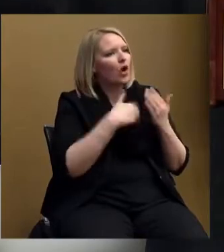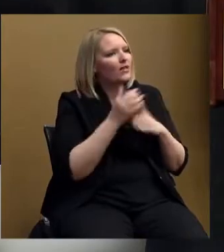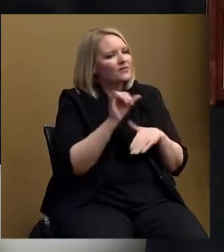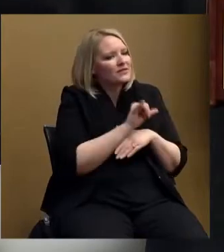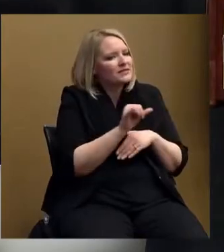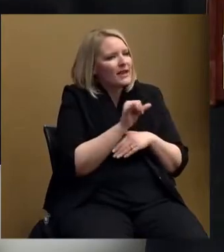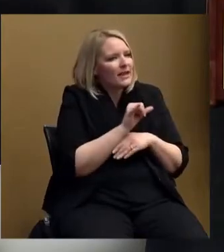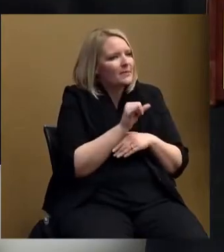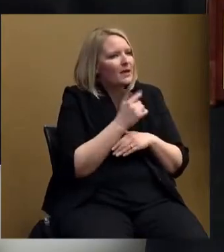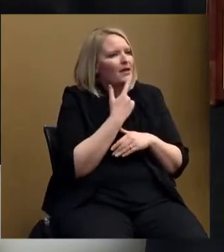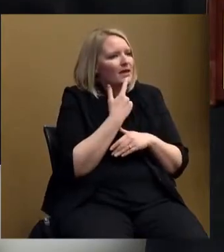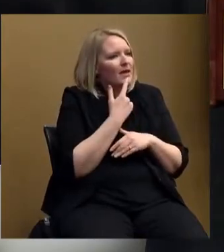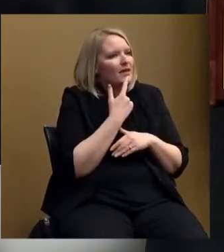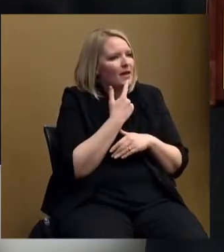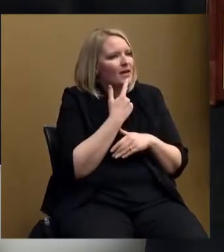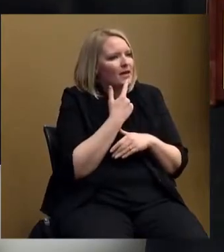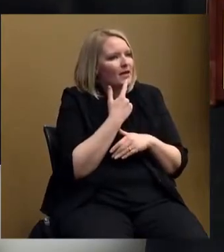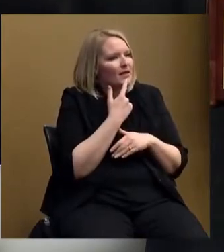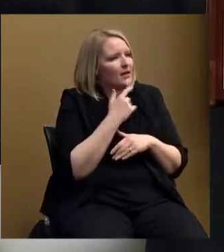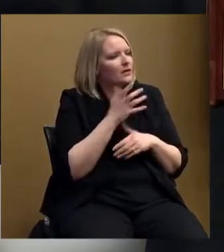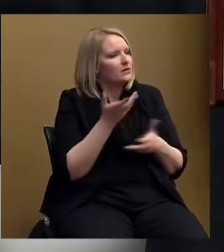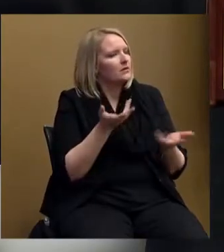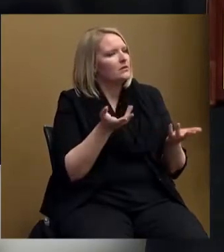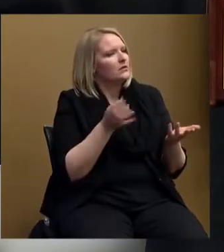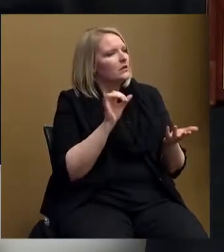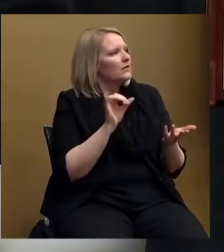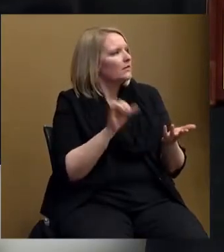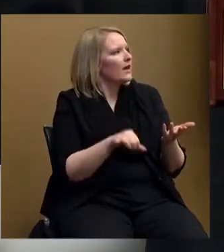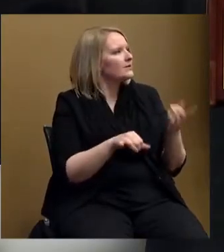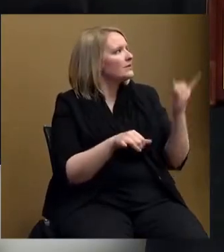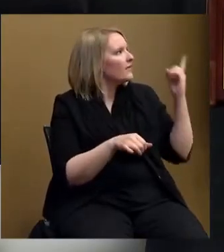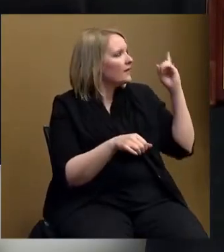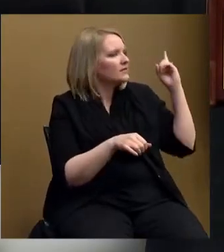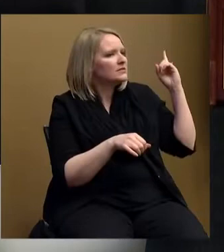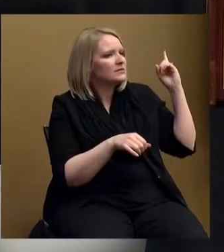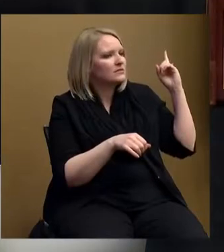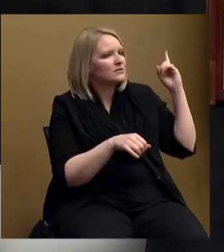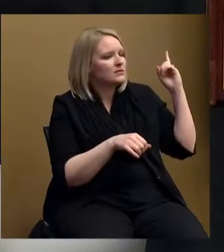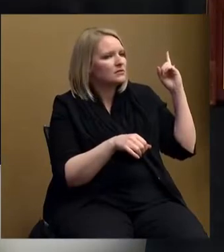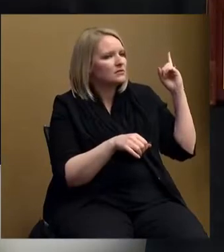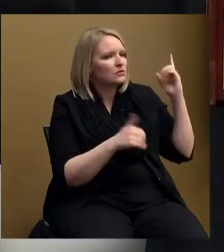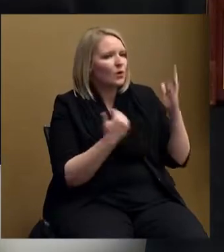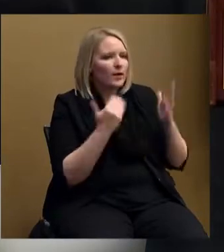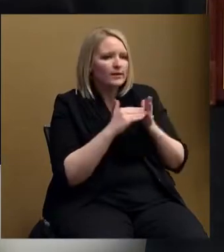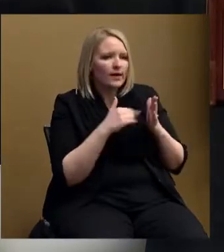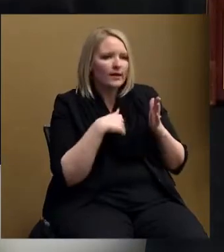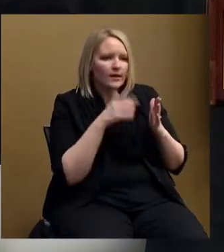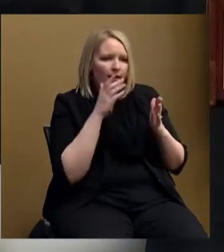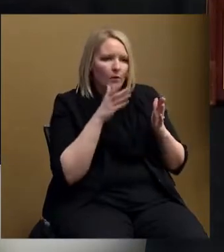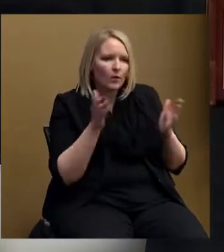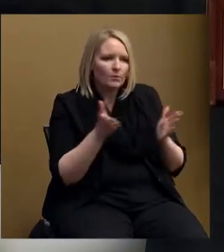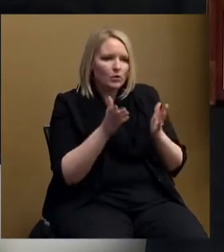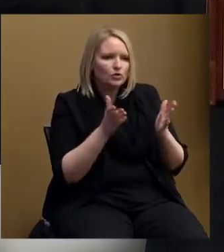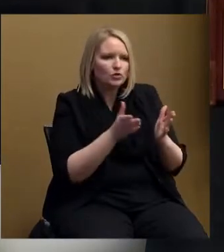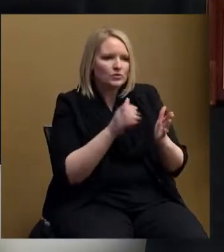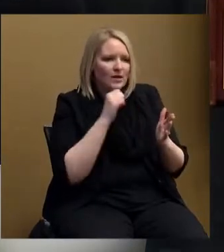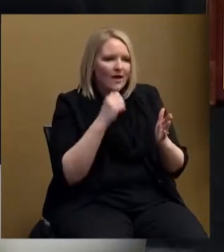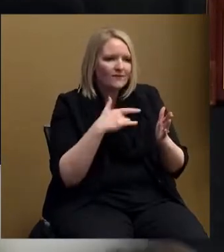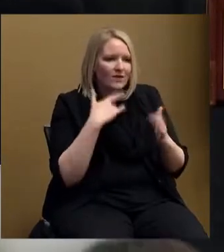velar sounds. Well, that might be this. Okay, so I'm going to push you down a kind